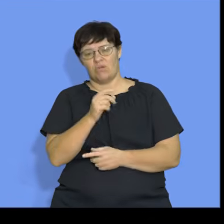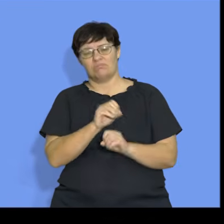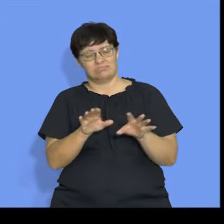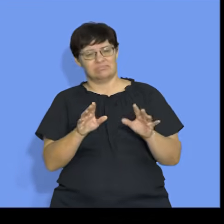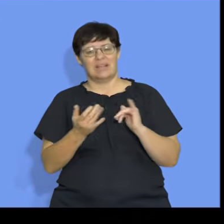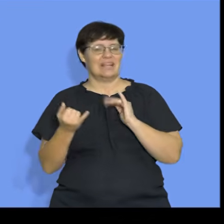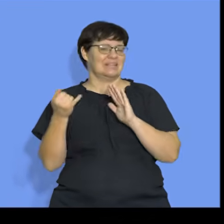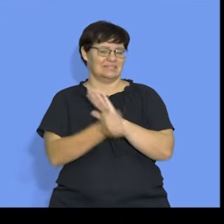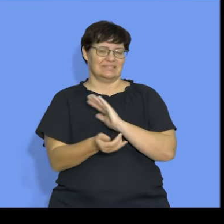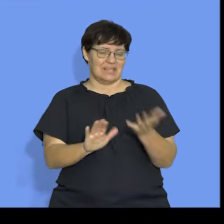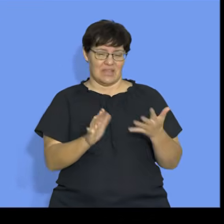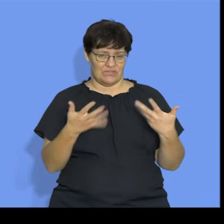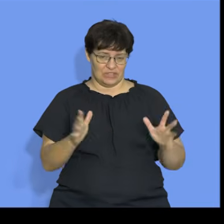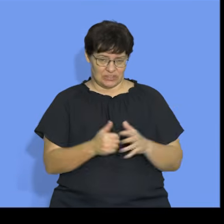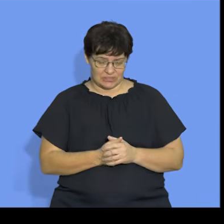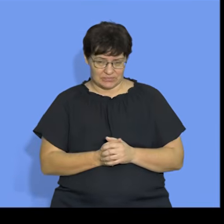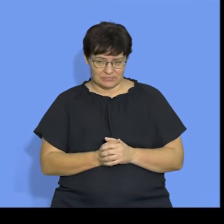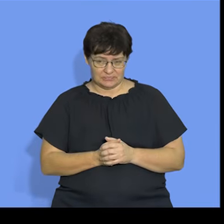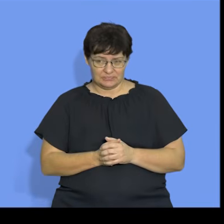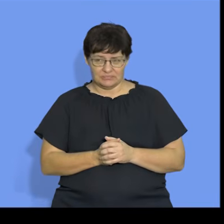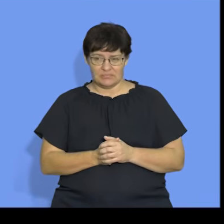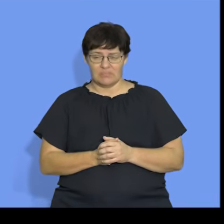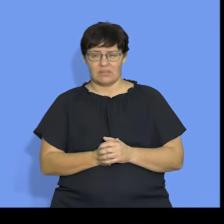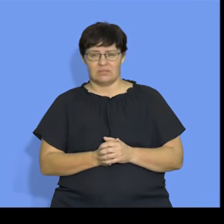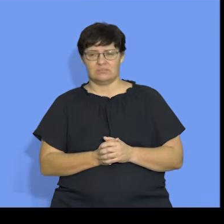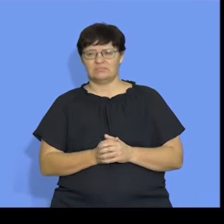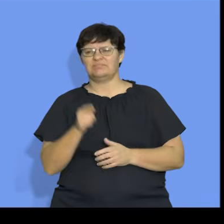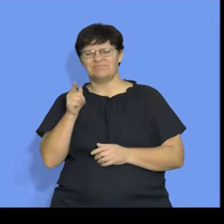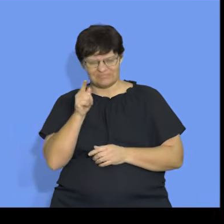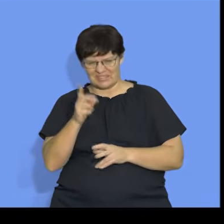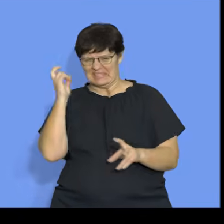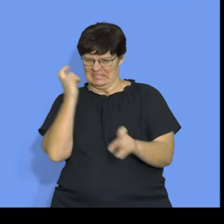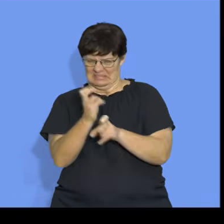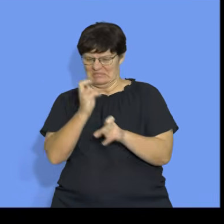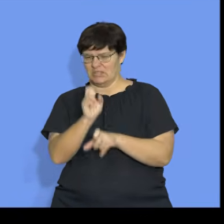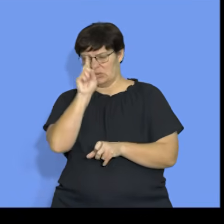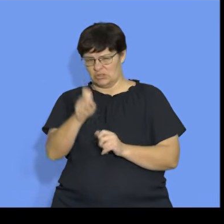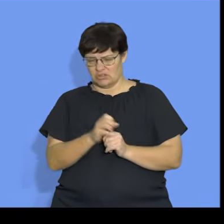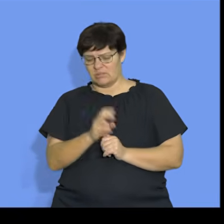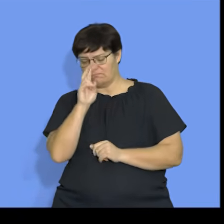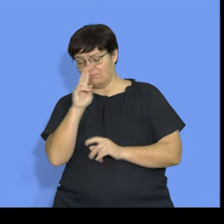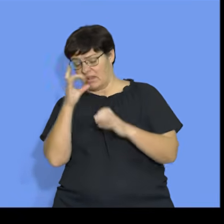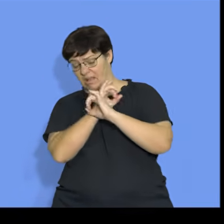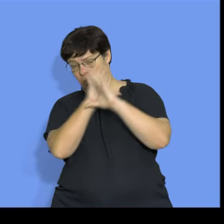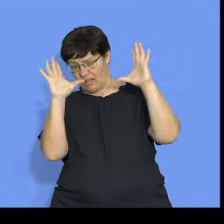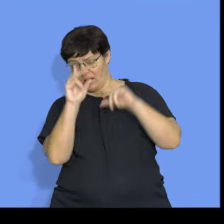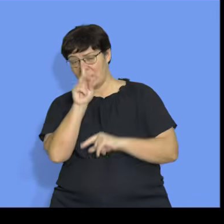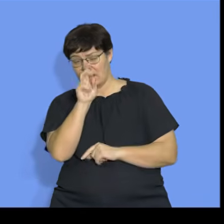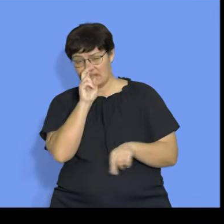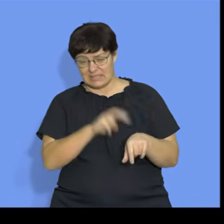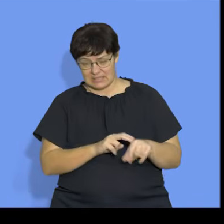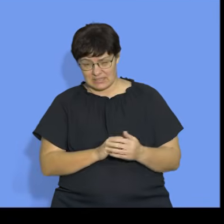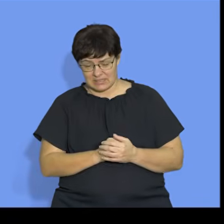has not been taken care of. This is a bit of a tricky question. You've got to pay attention here, and you've got to look